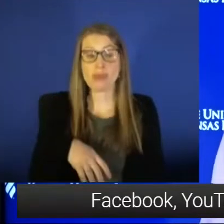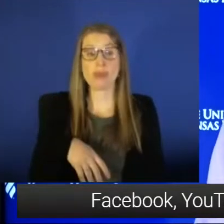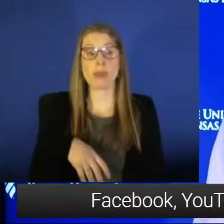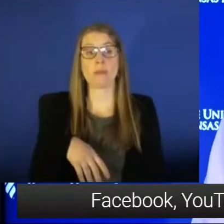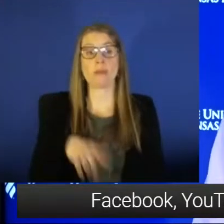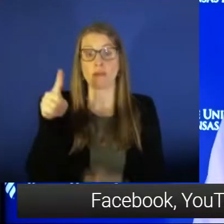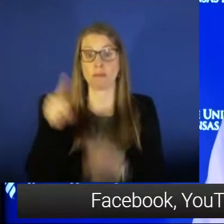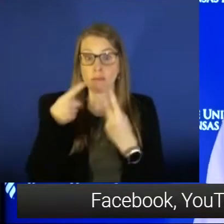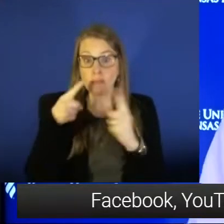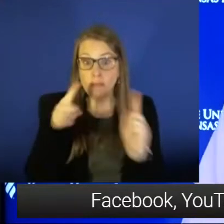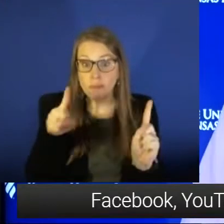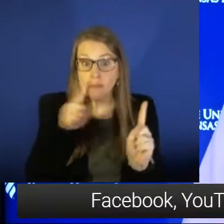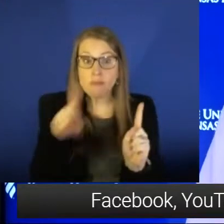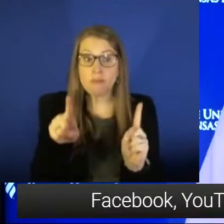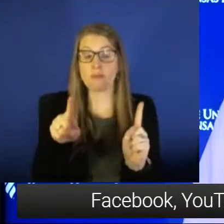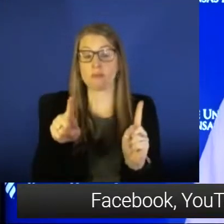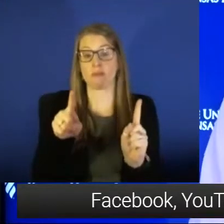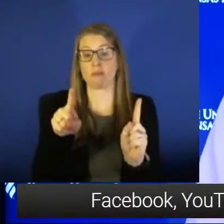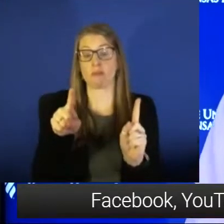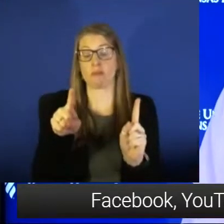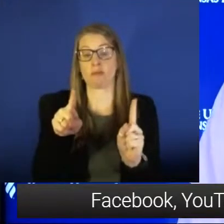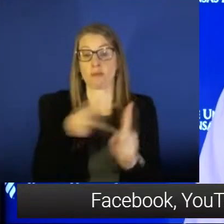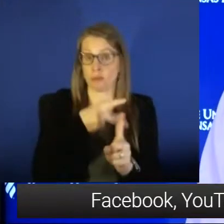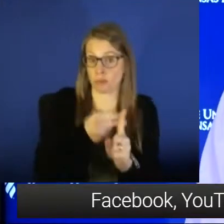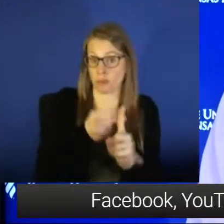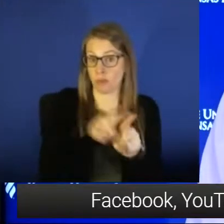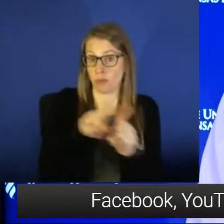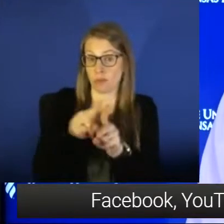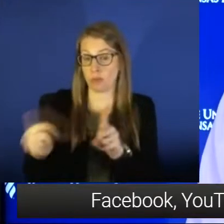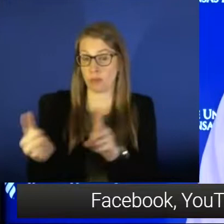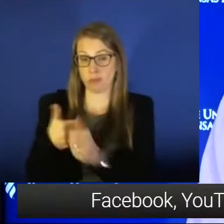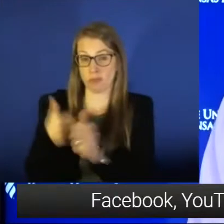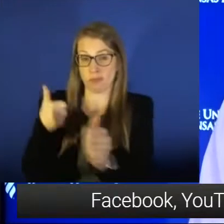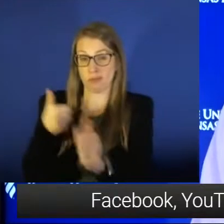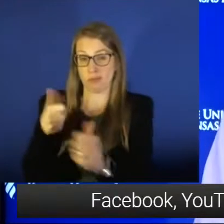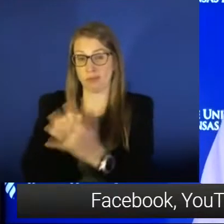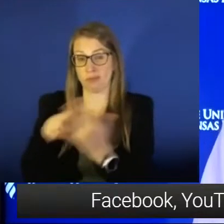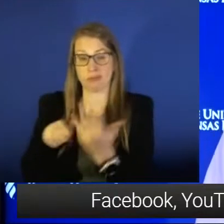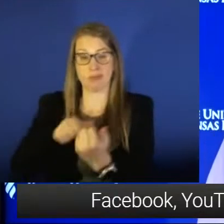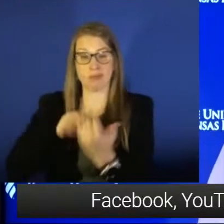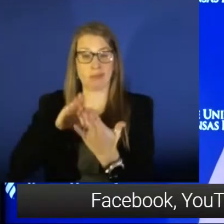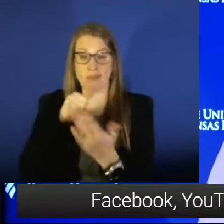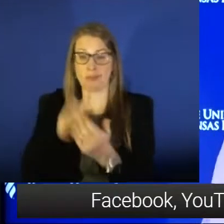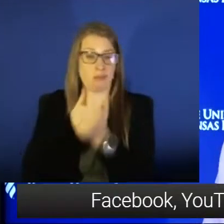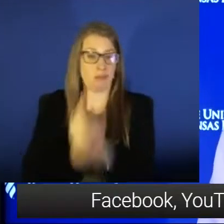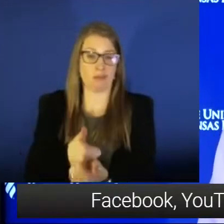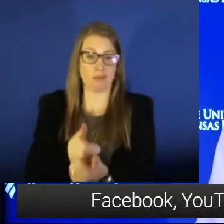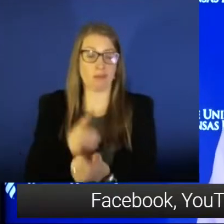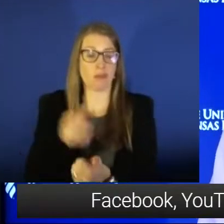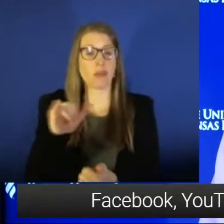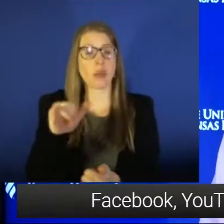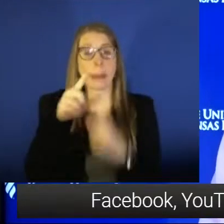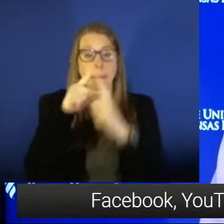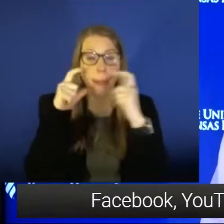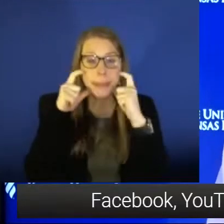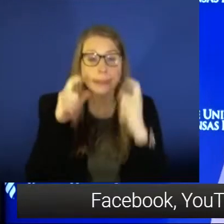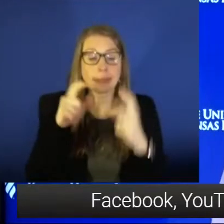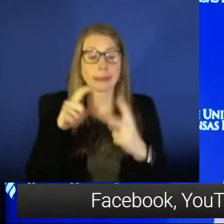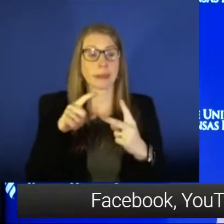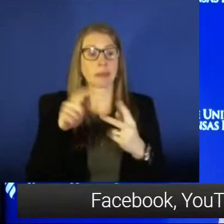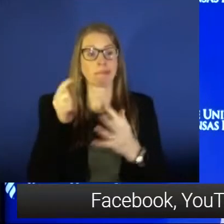vaccine, but also the other mitigation strategies which were not really being followed, such as masking and doing all those public